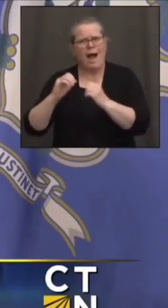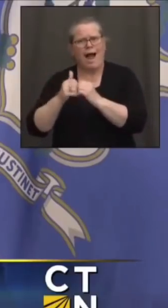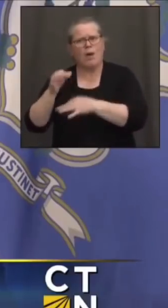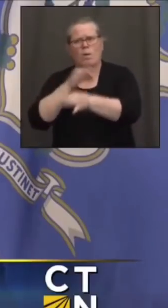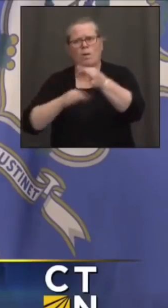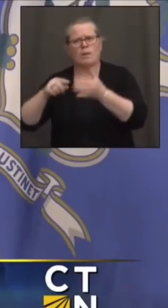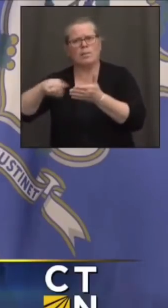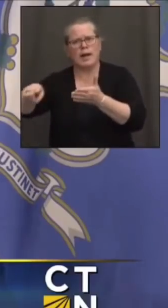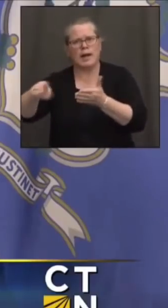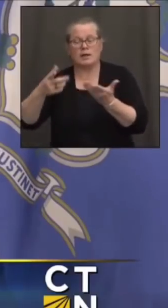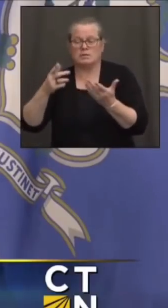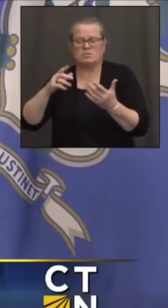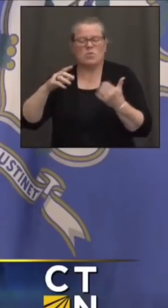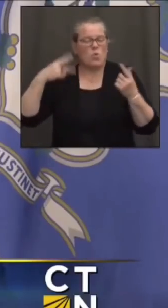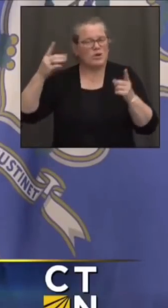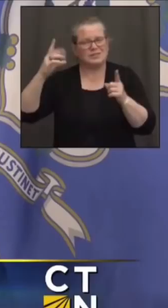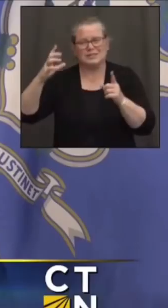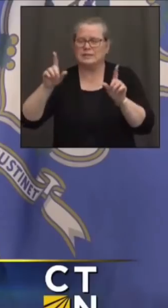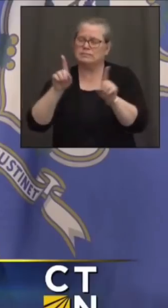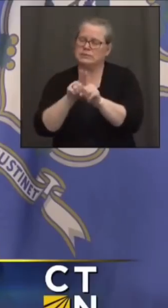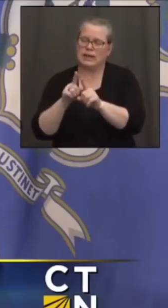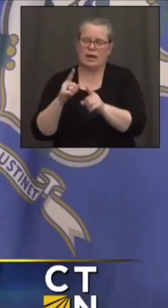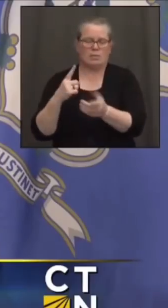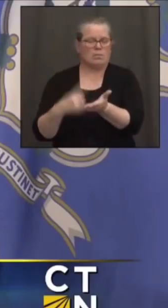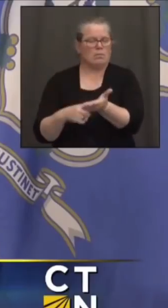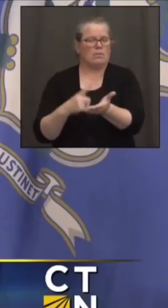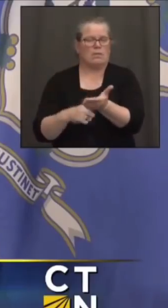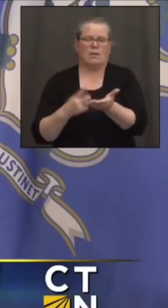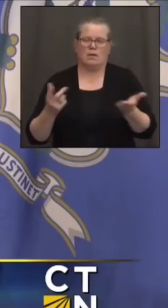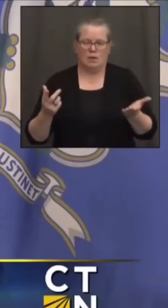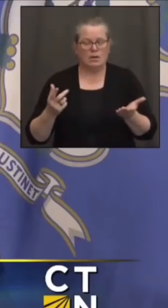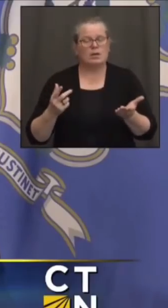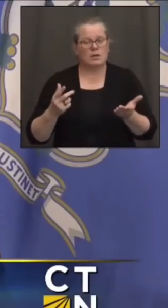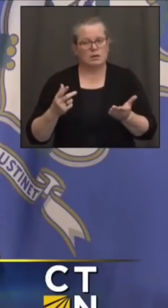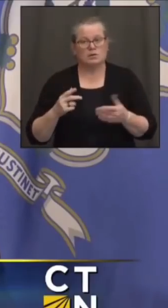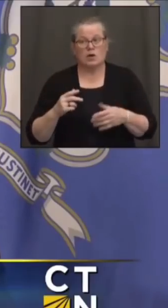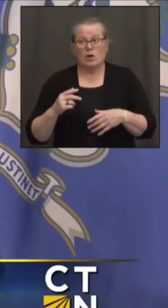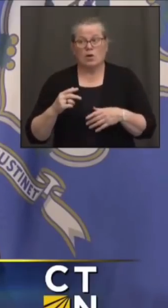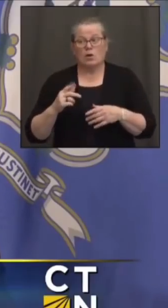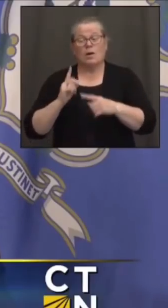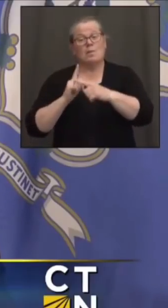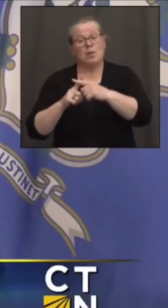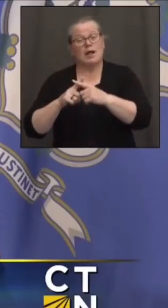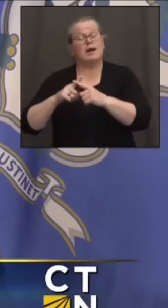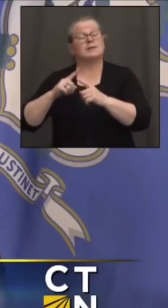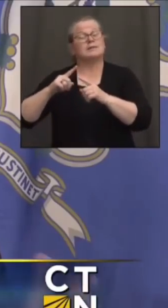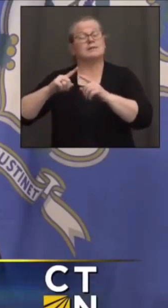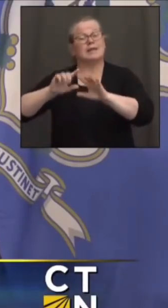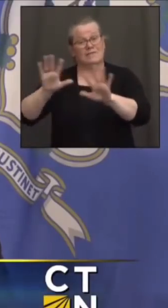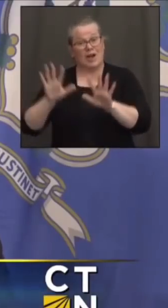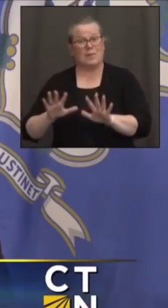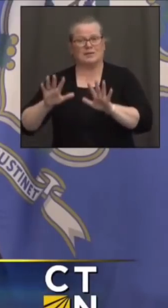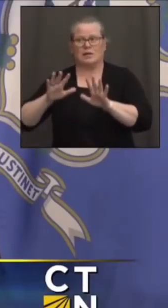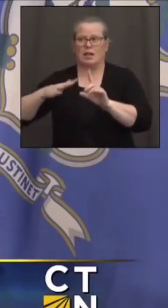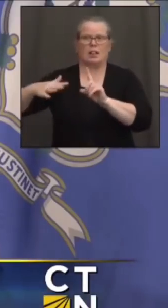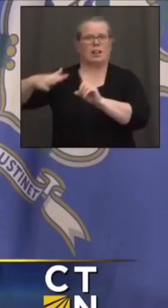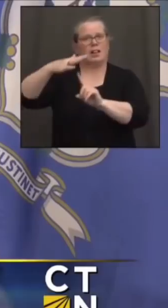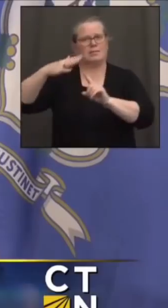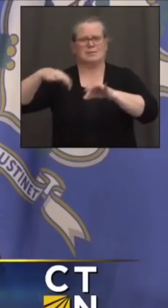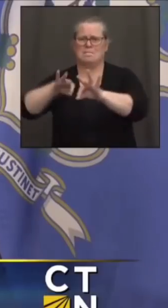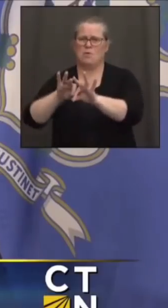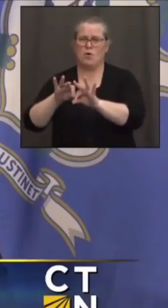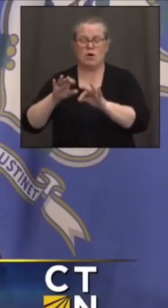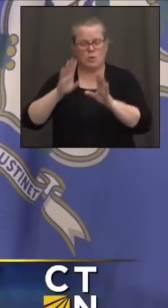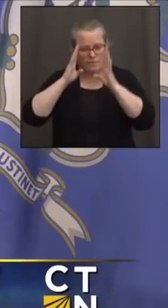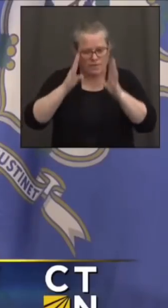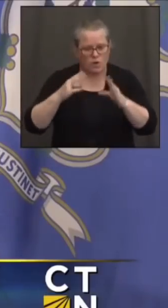exact same debate down in Washington. And just as importantly, it's really important from an environmental point of view. We're spending a lot of time on healthcare.